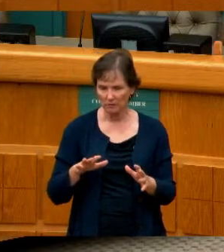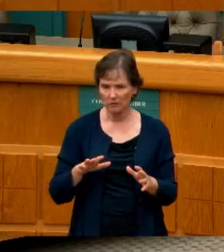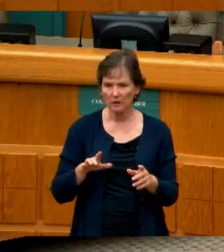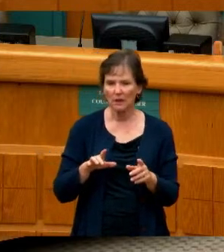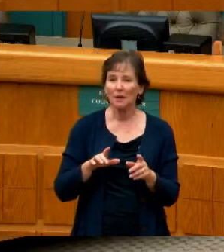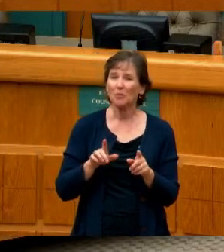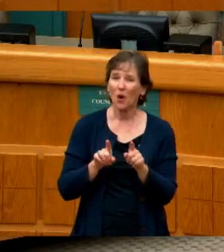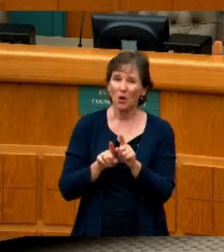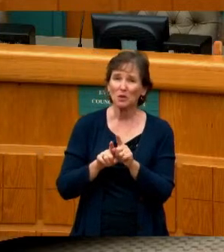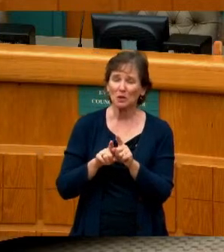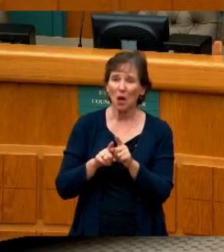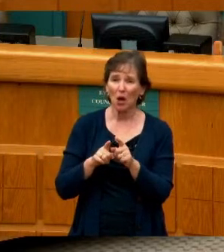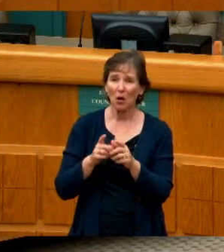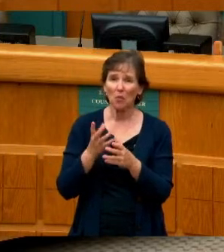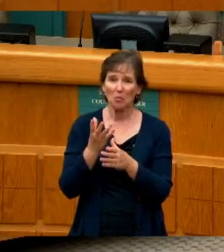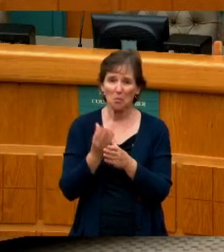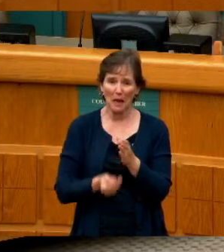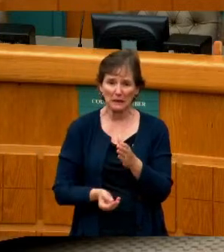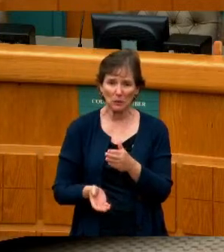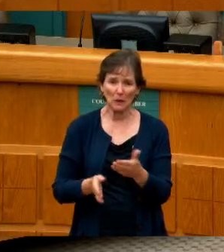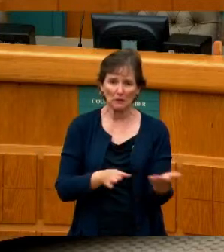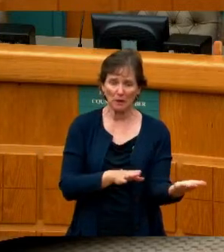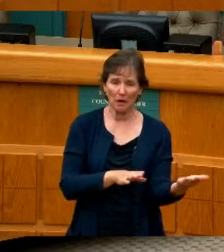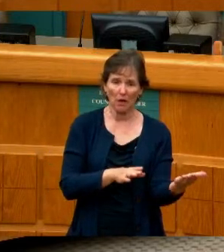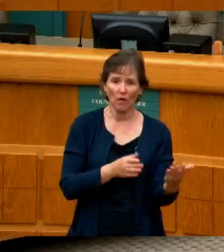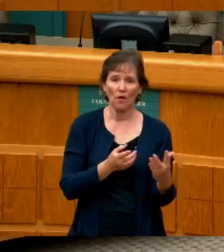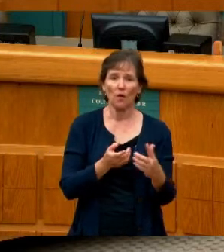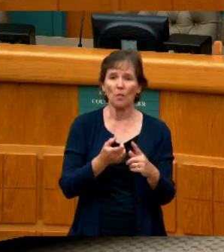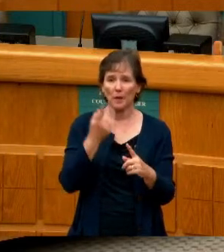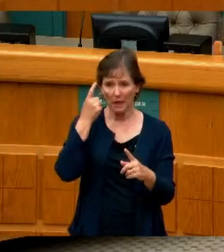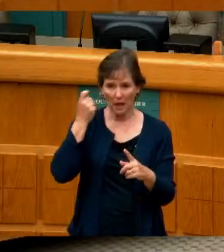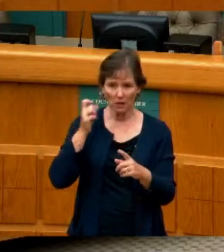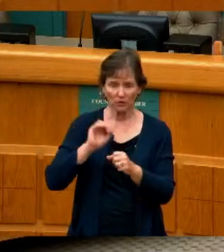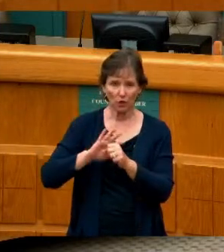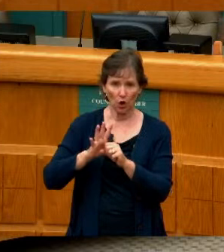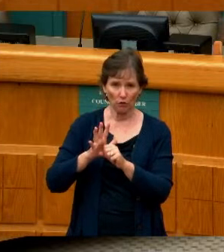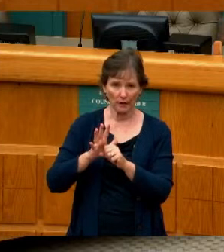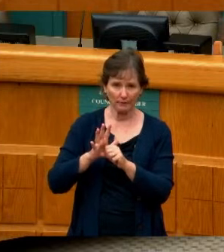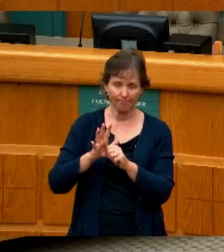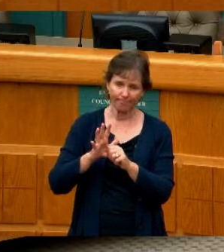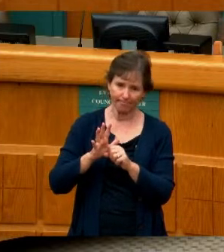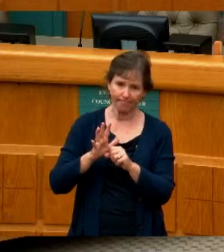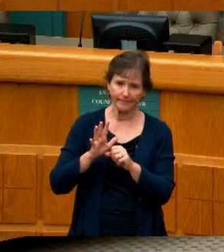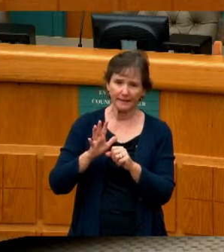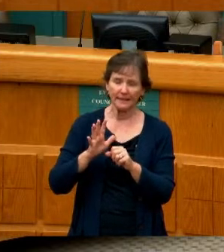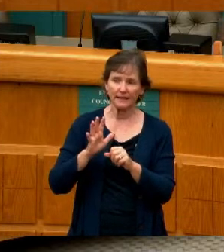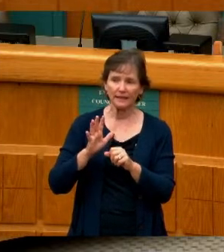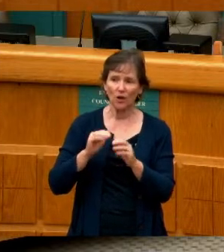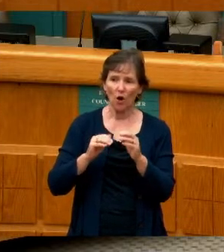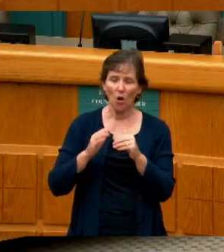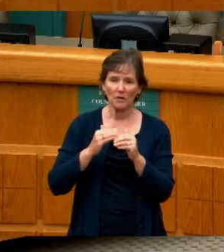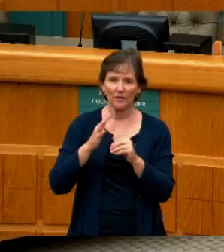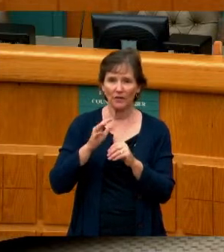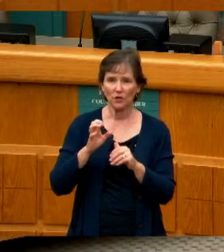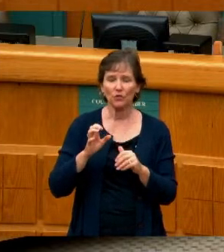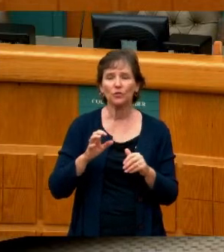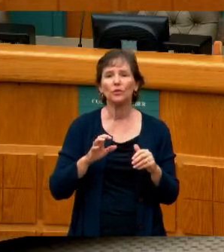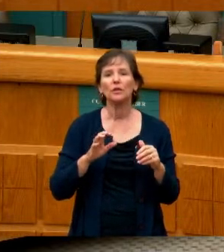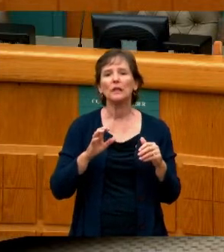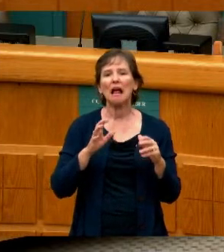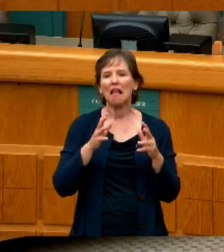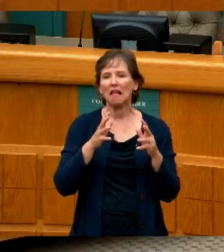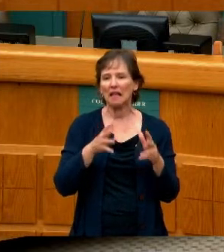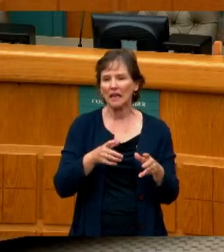21,381 have recovered, but there's also been 472 people that have lost their lives to COVID-19